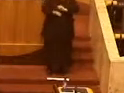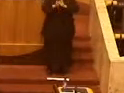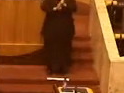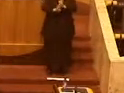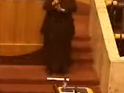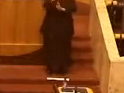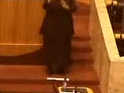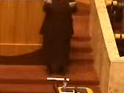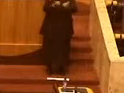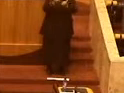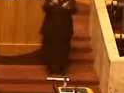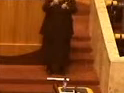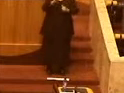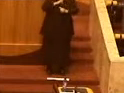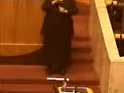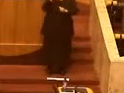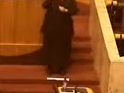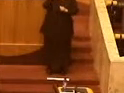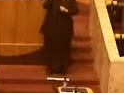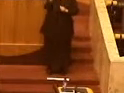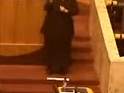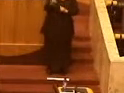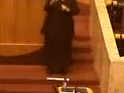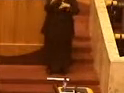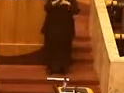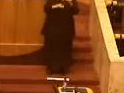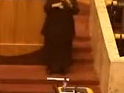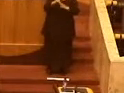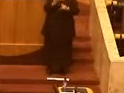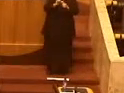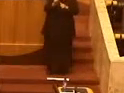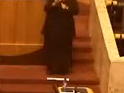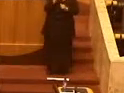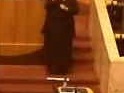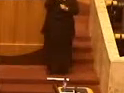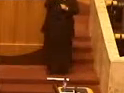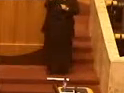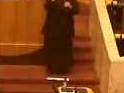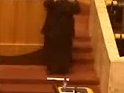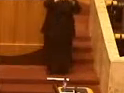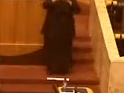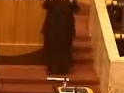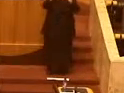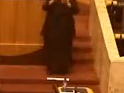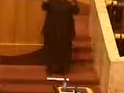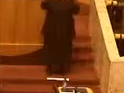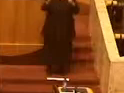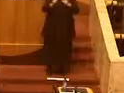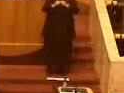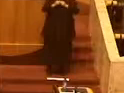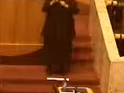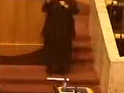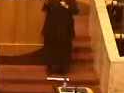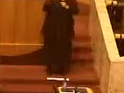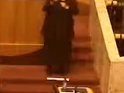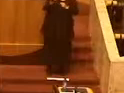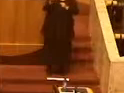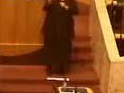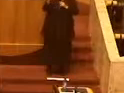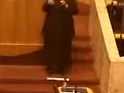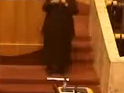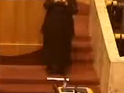trajectory in the interest of building a better future for our communities and those who will follow